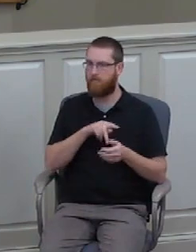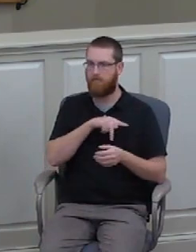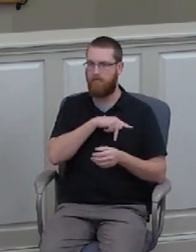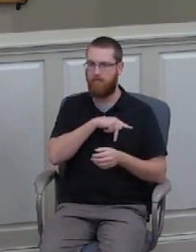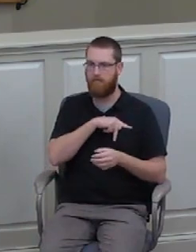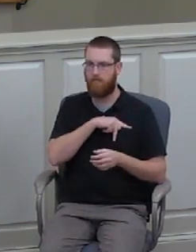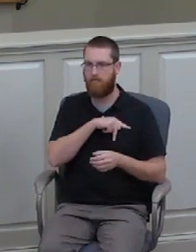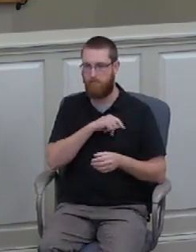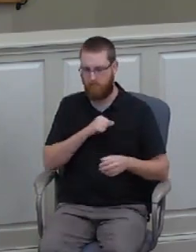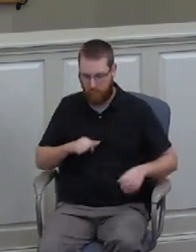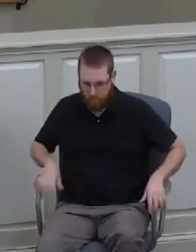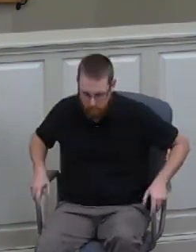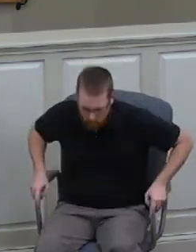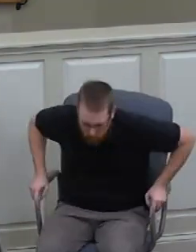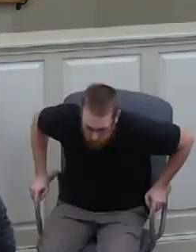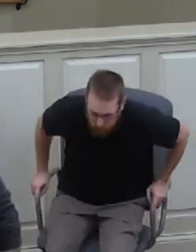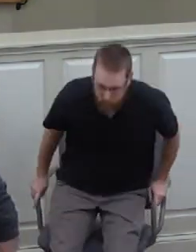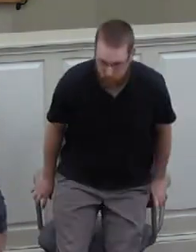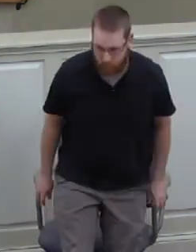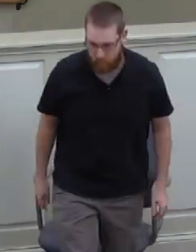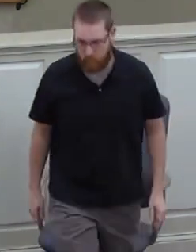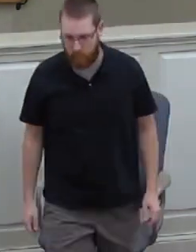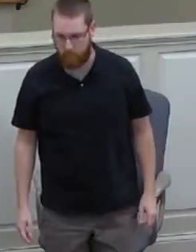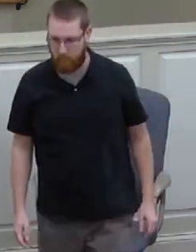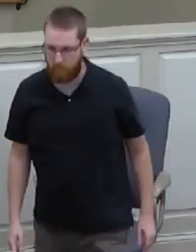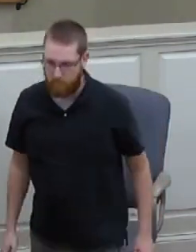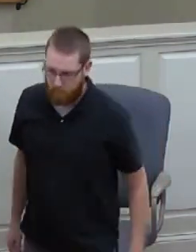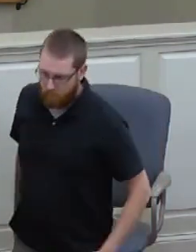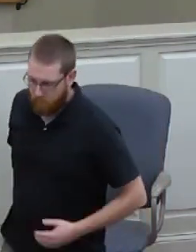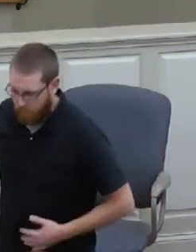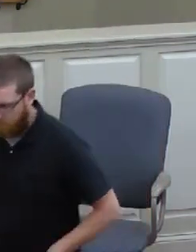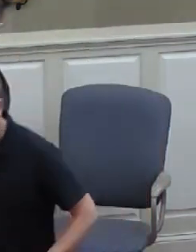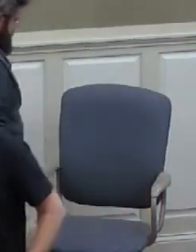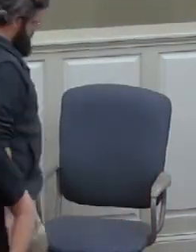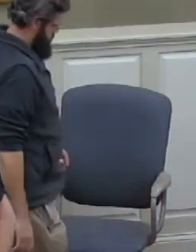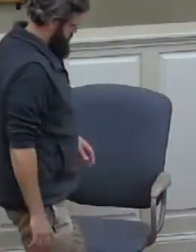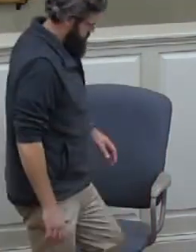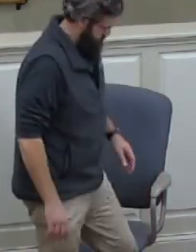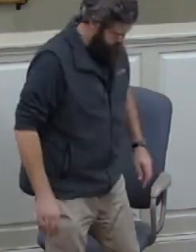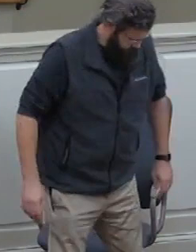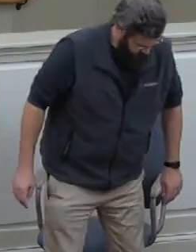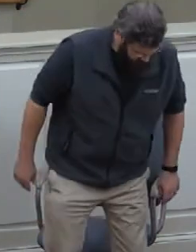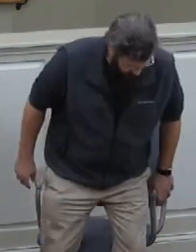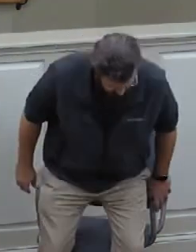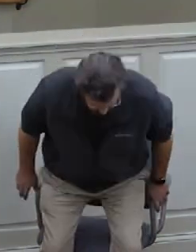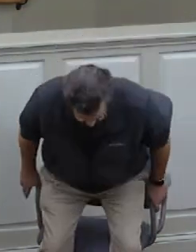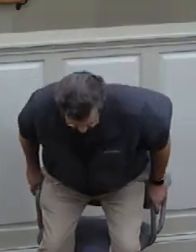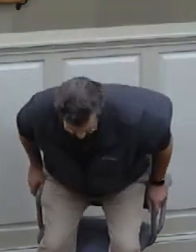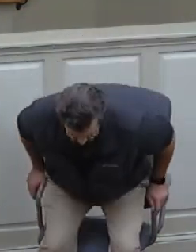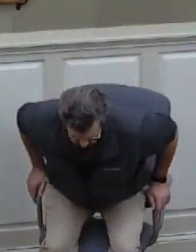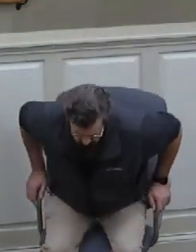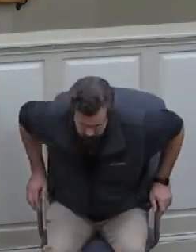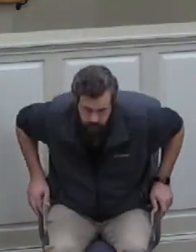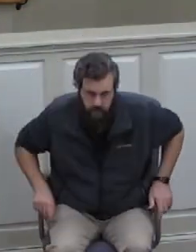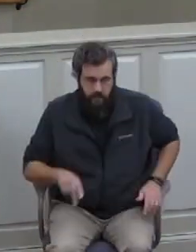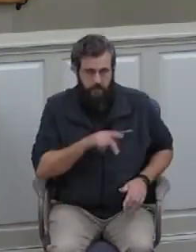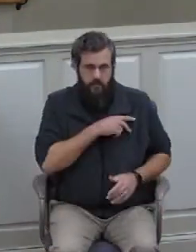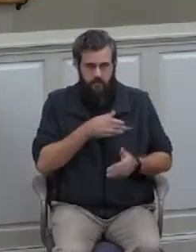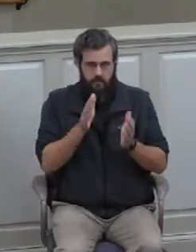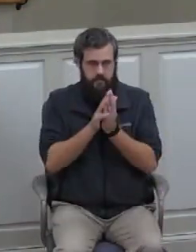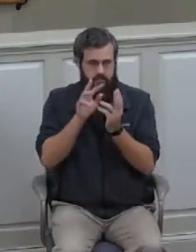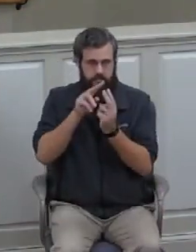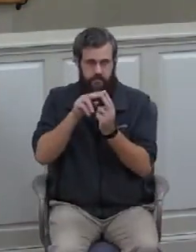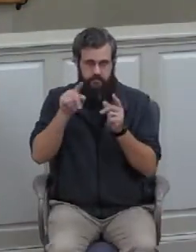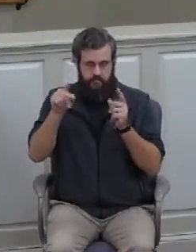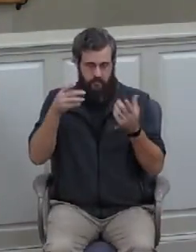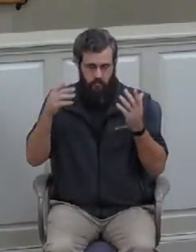Have you or you had shared any of this with county attorney? Have not. No,